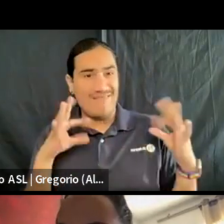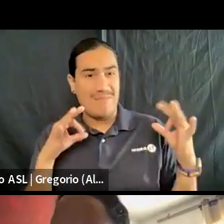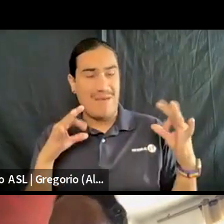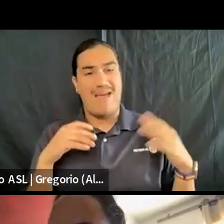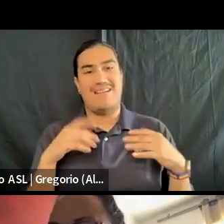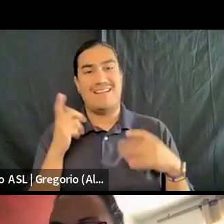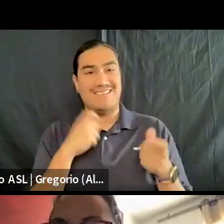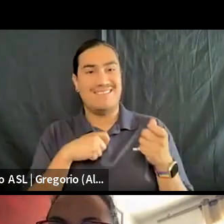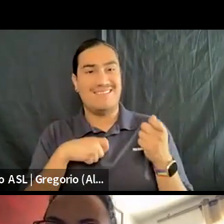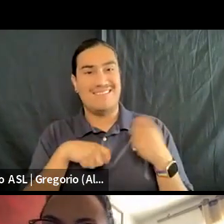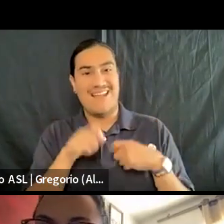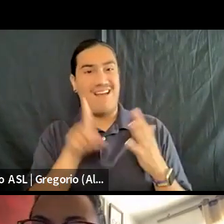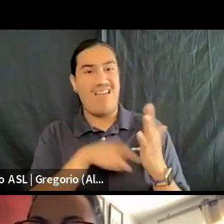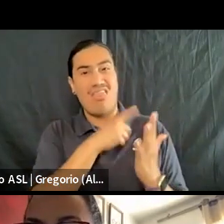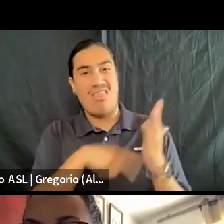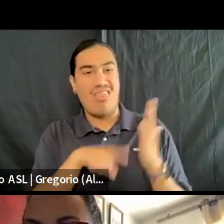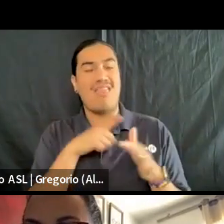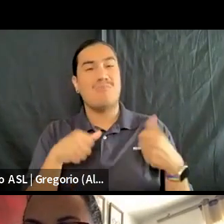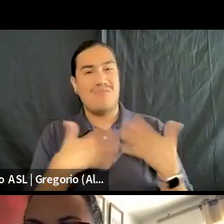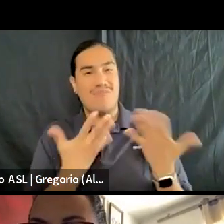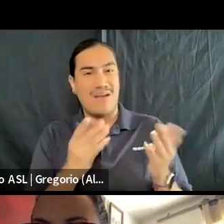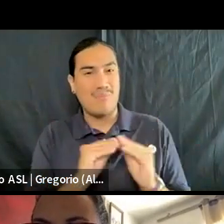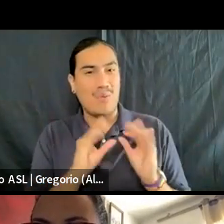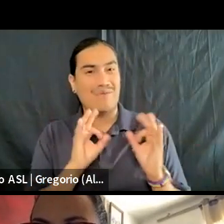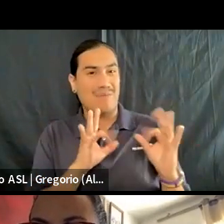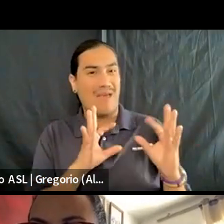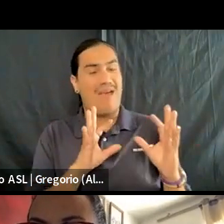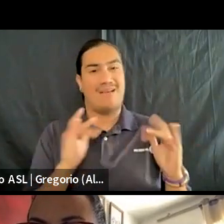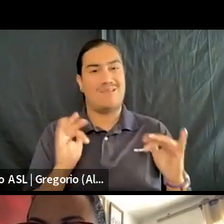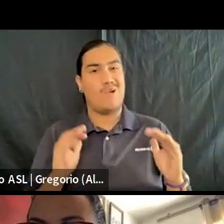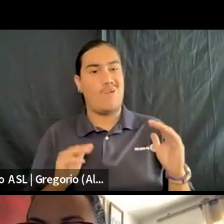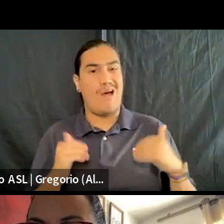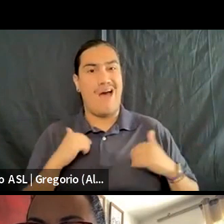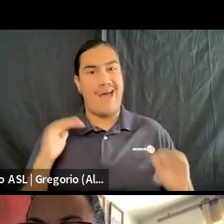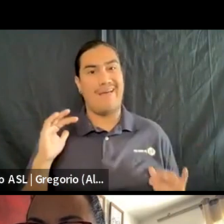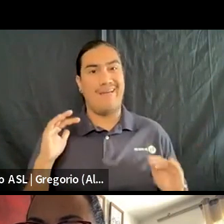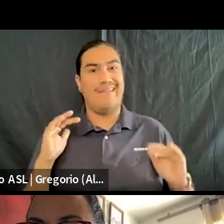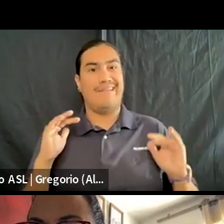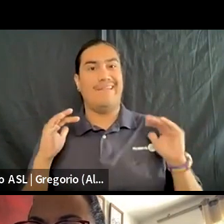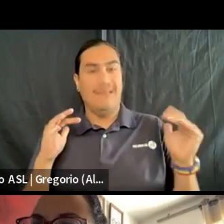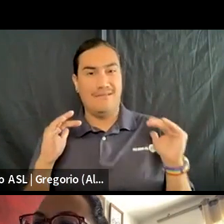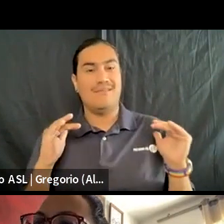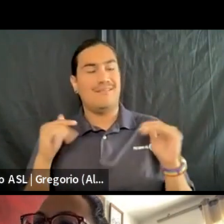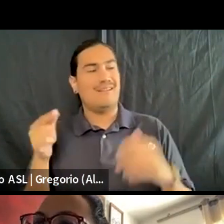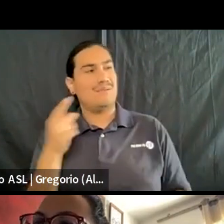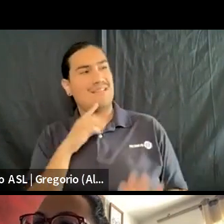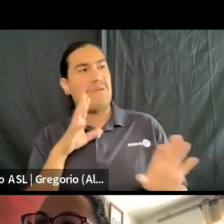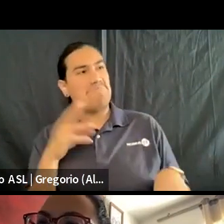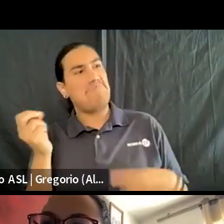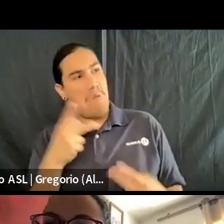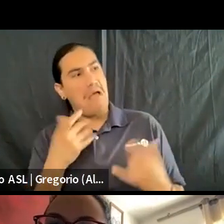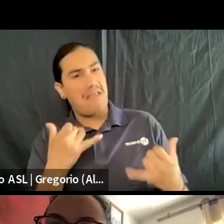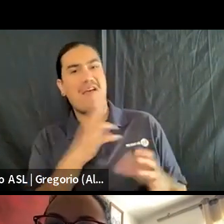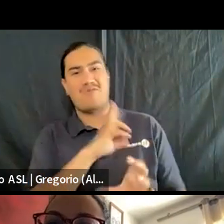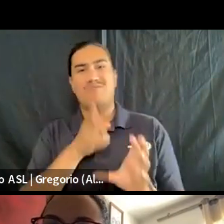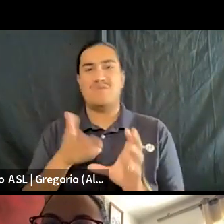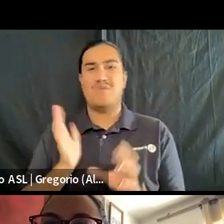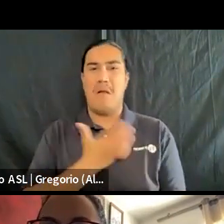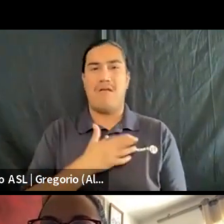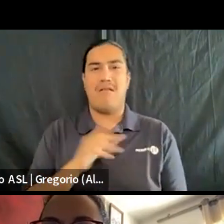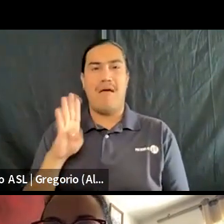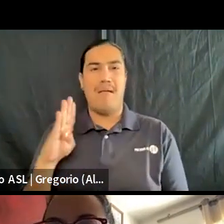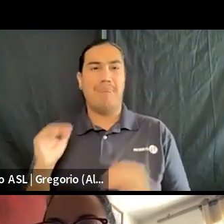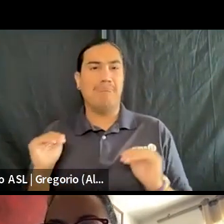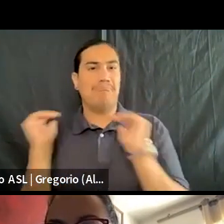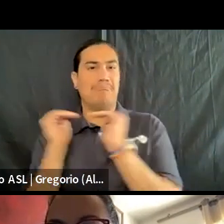stuff. I got to that stage where he said, okay, now you join the club. And